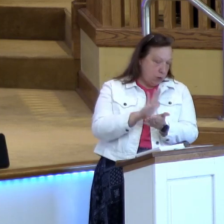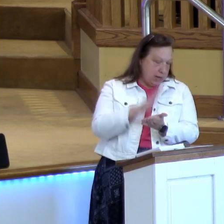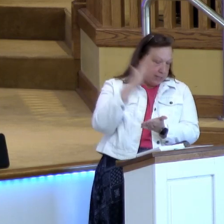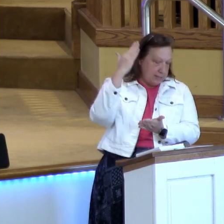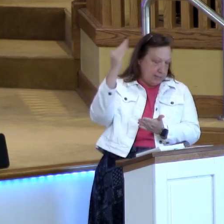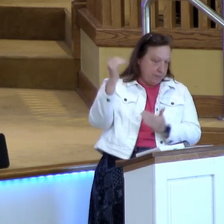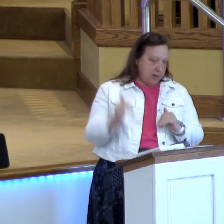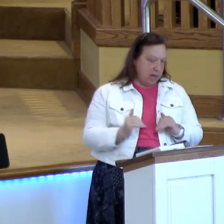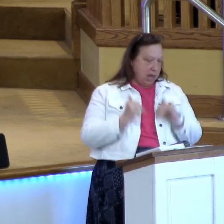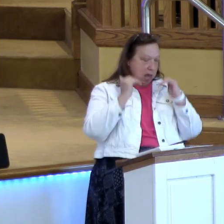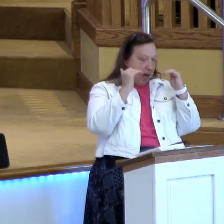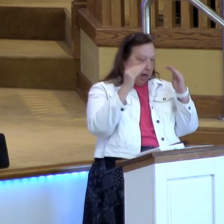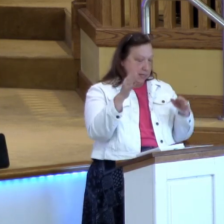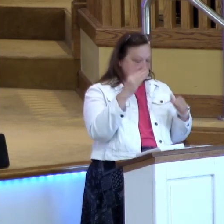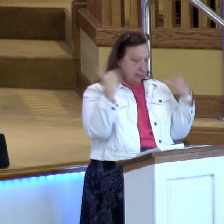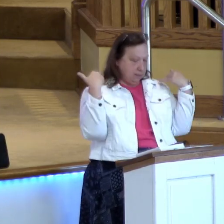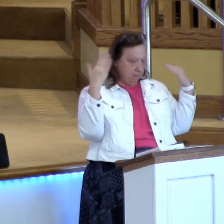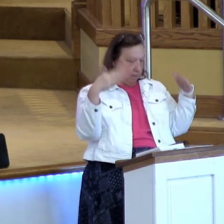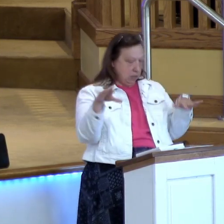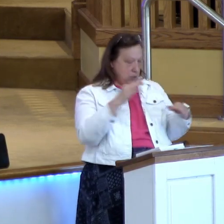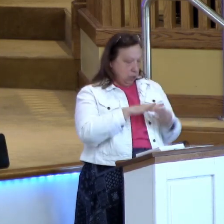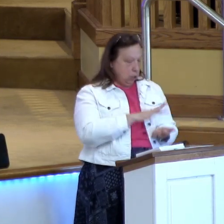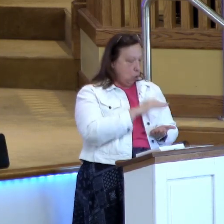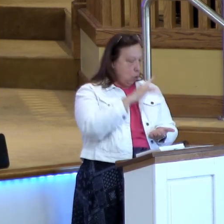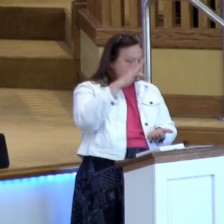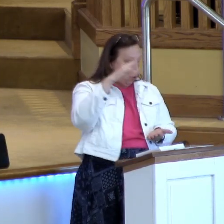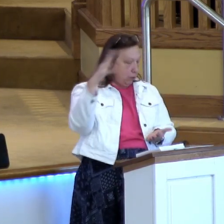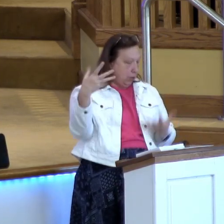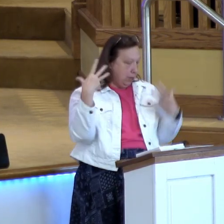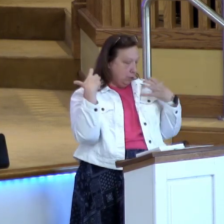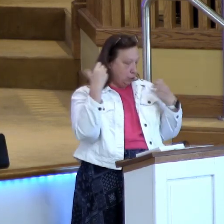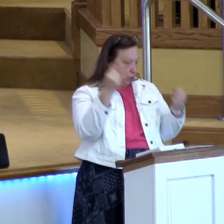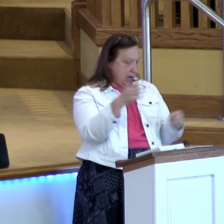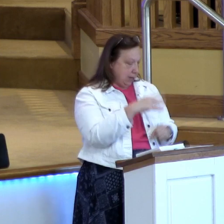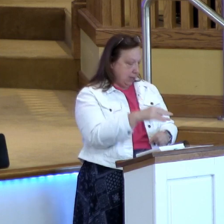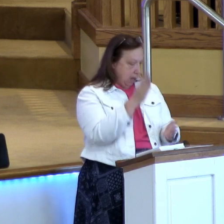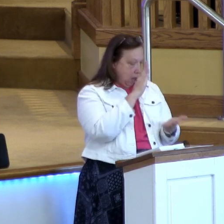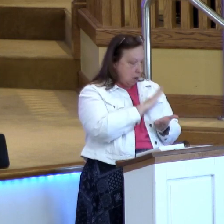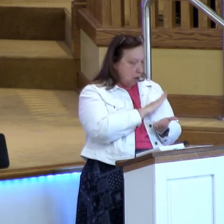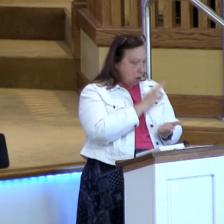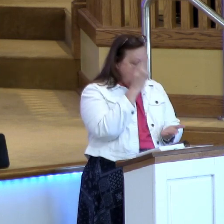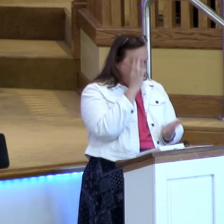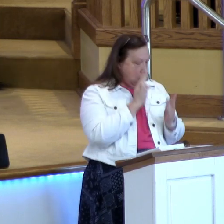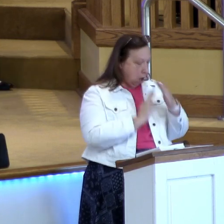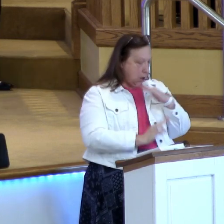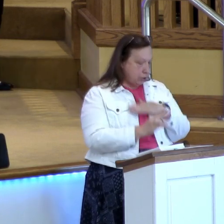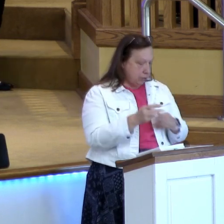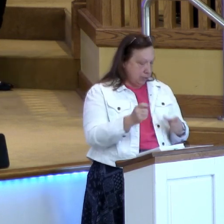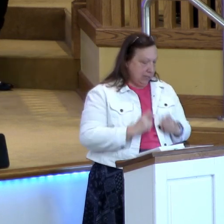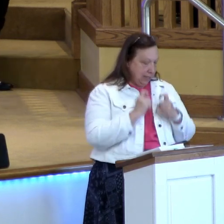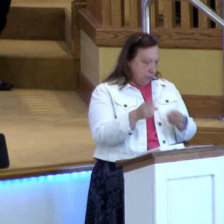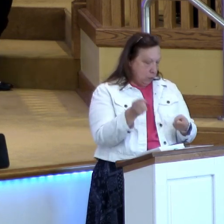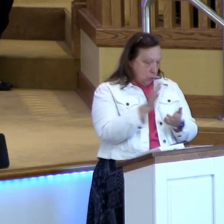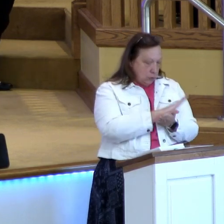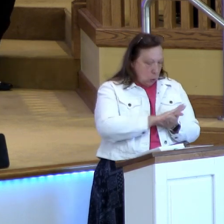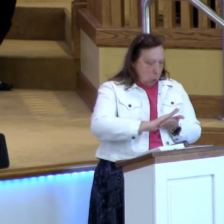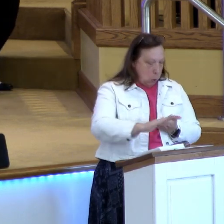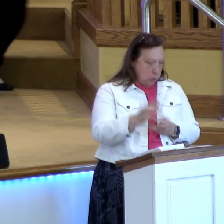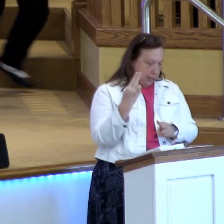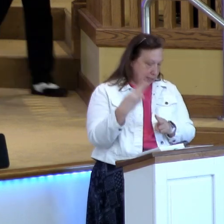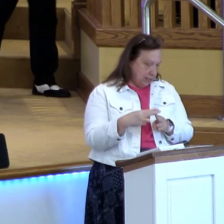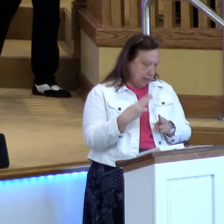Hail him, highest archangels in glory. Strength and honor give to his holy